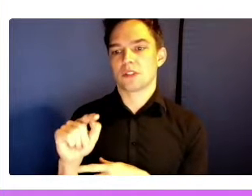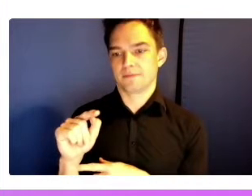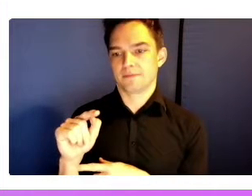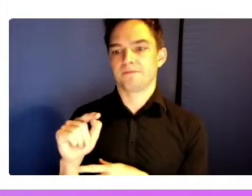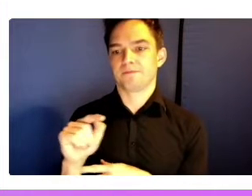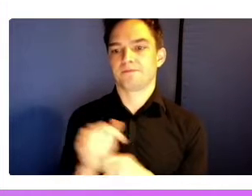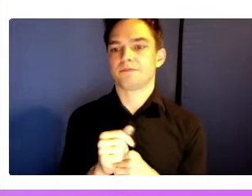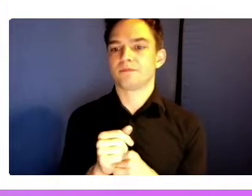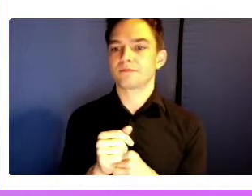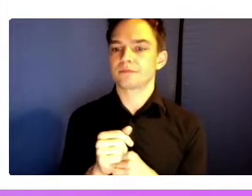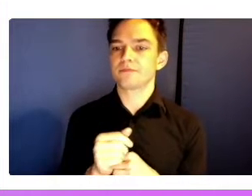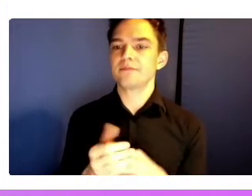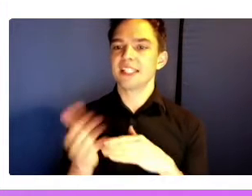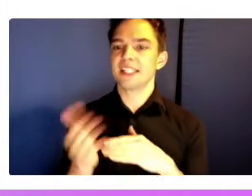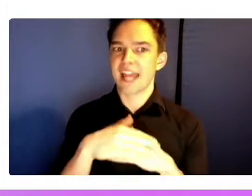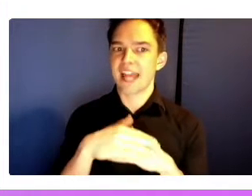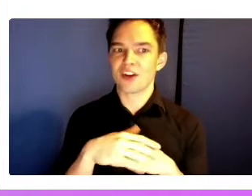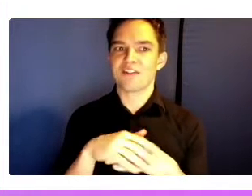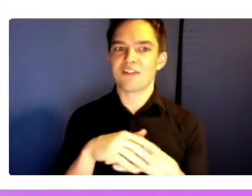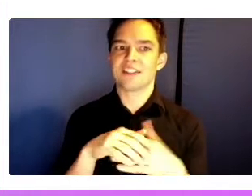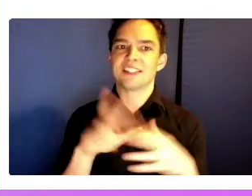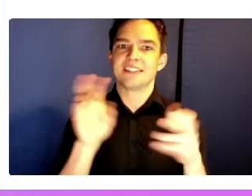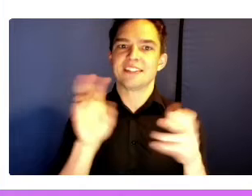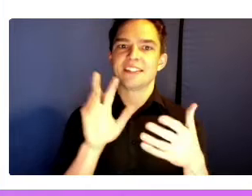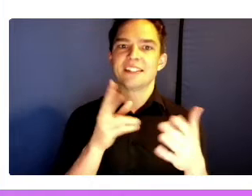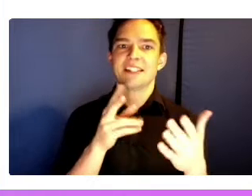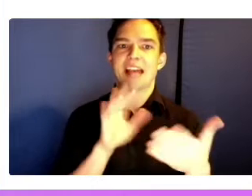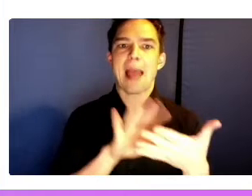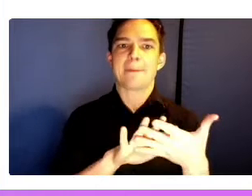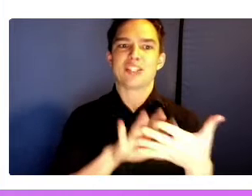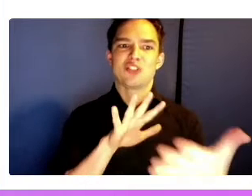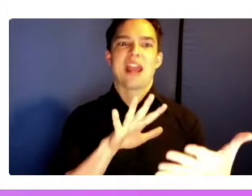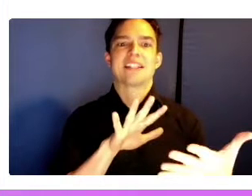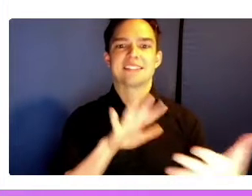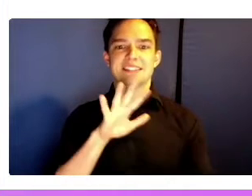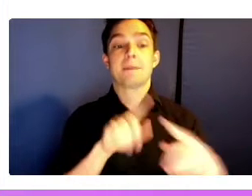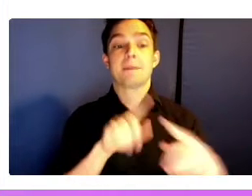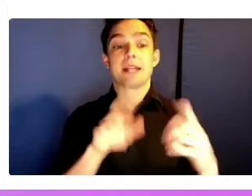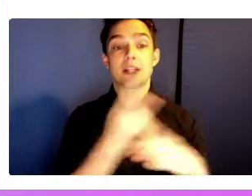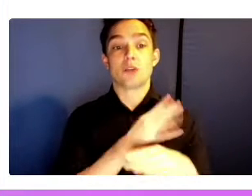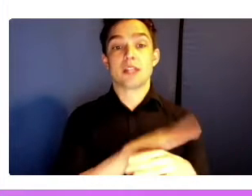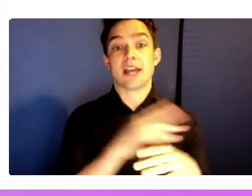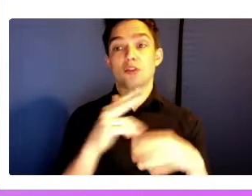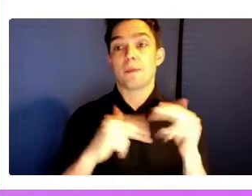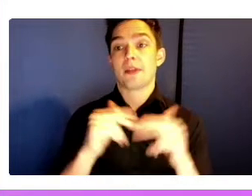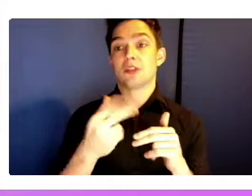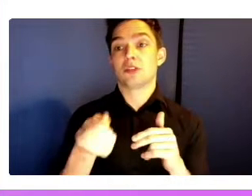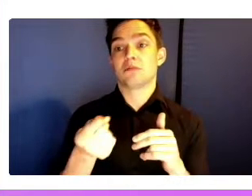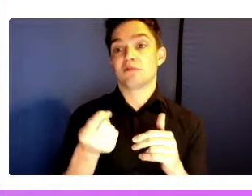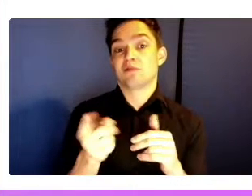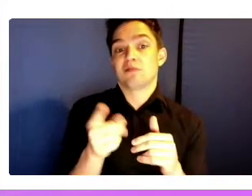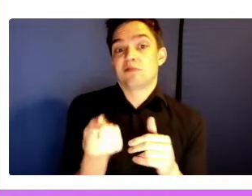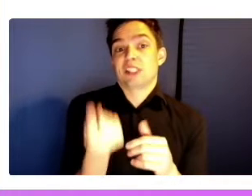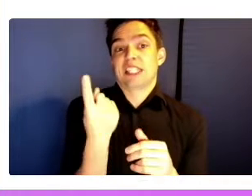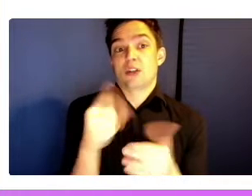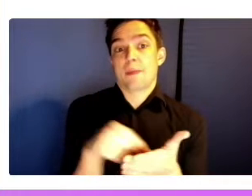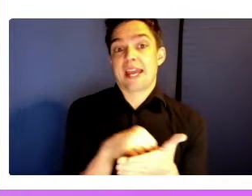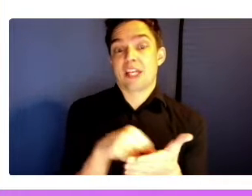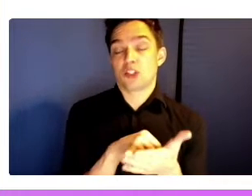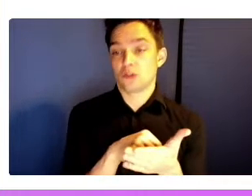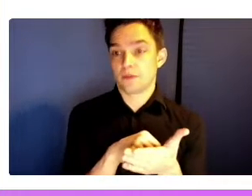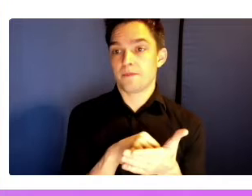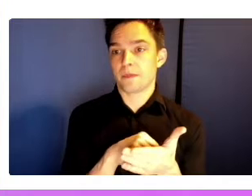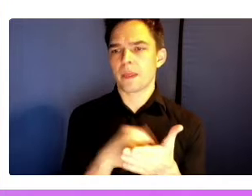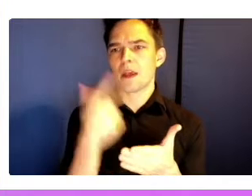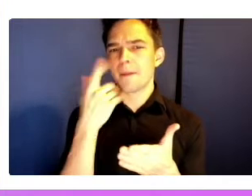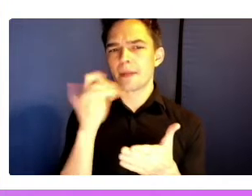It's a layer of abstraction, but I use that to build up a single page. And